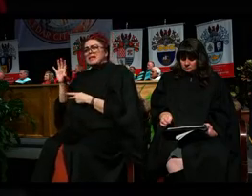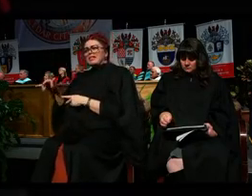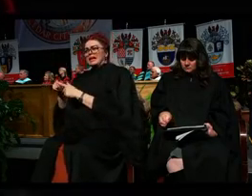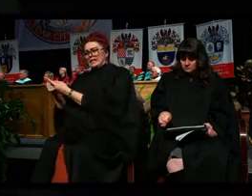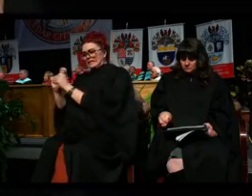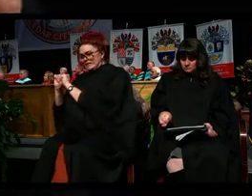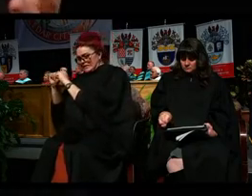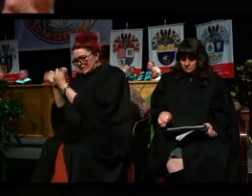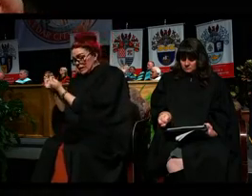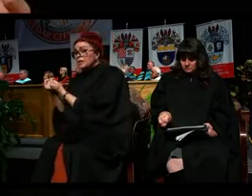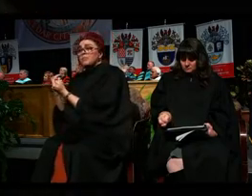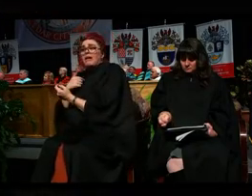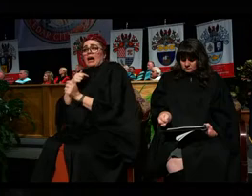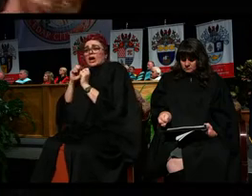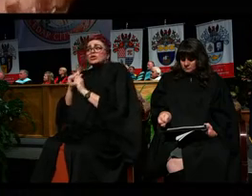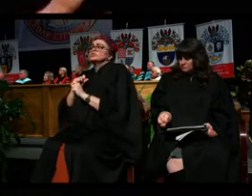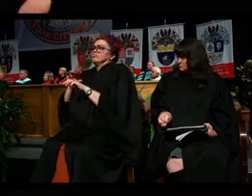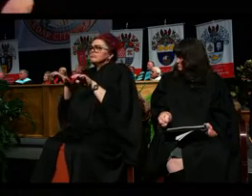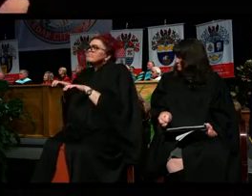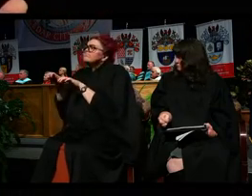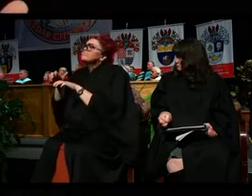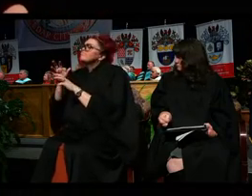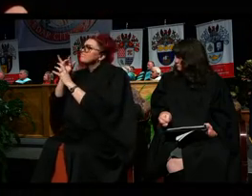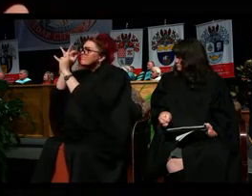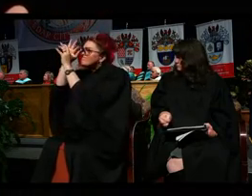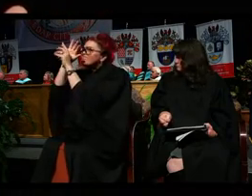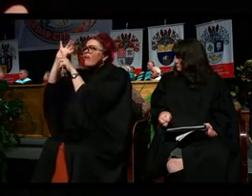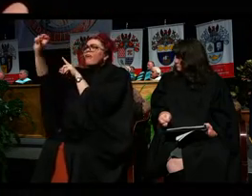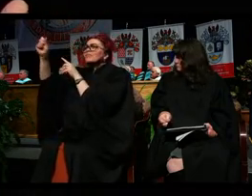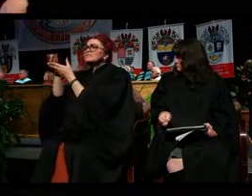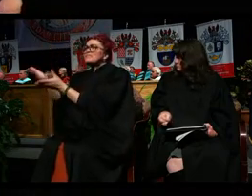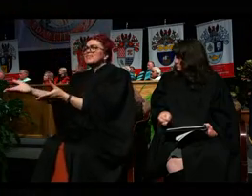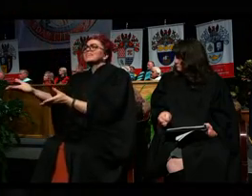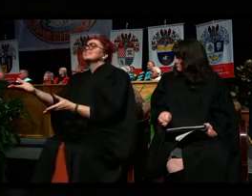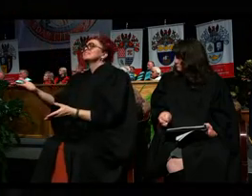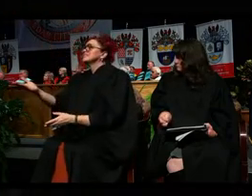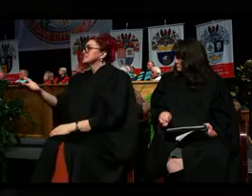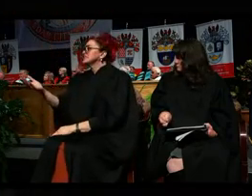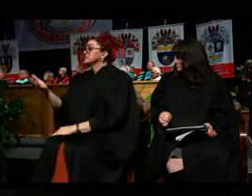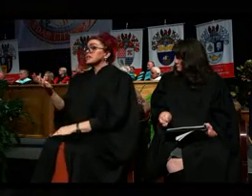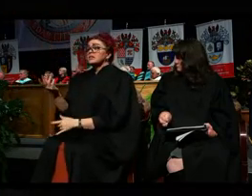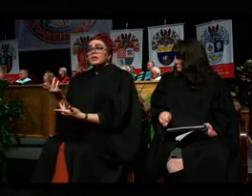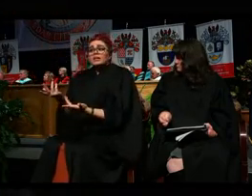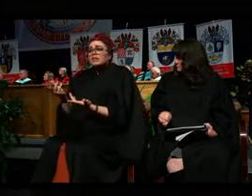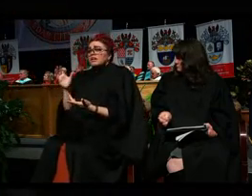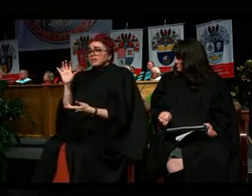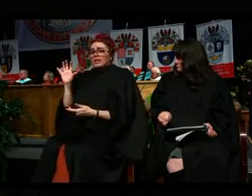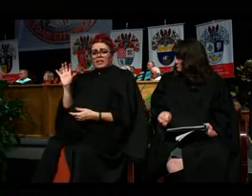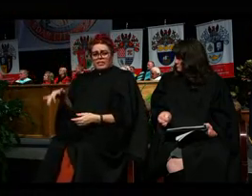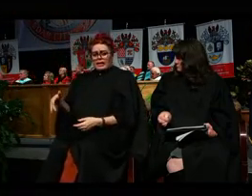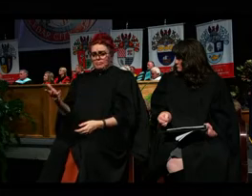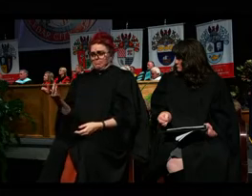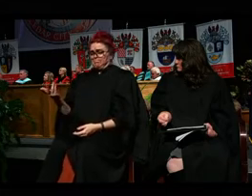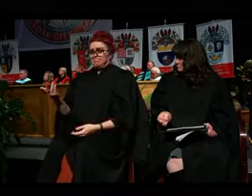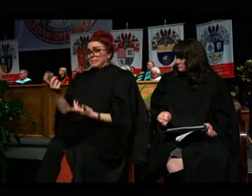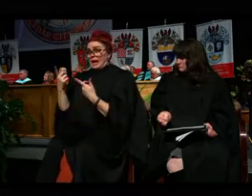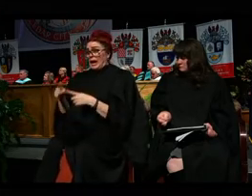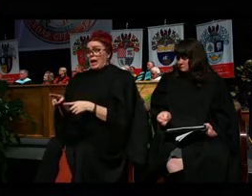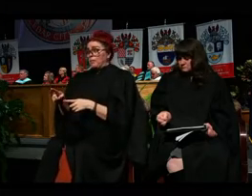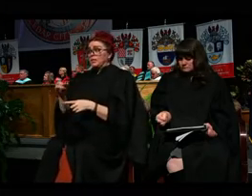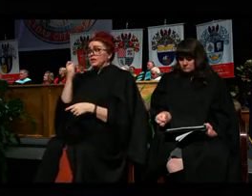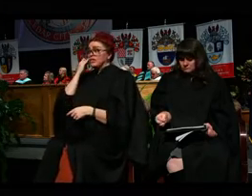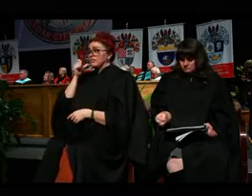to go on and do some amazing things. I don't know exactly what that, or if that hadn't happened, where I